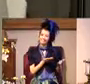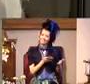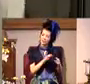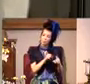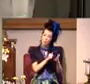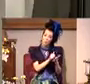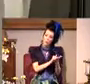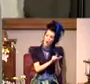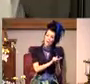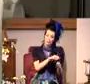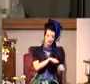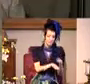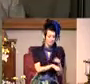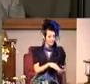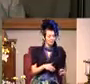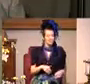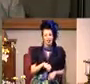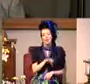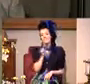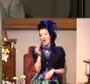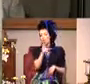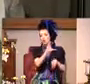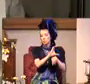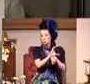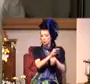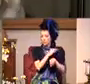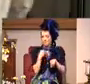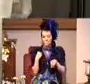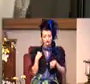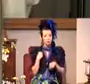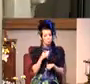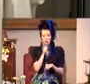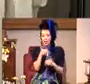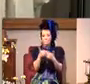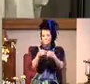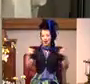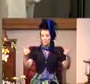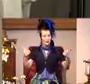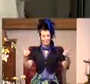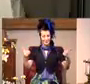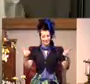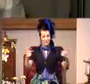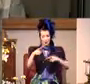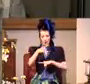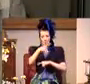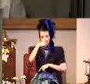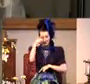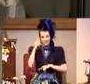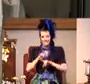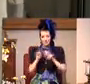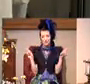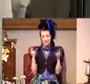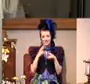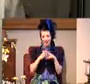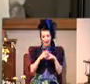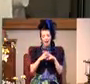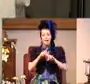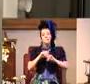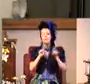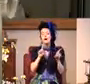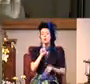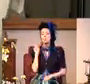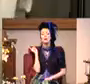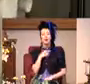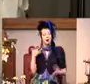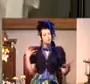we are connected as the body of Christ. That we're not separate just because we carry a different name, but that we are one